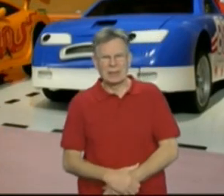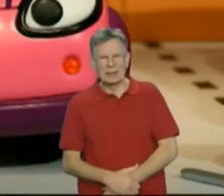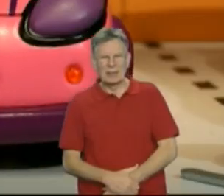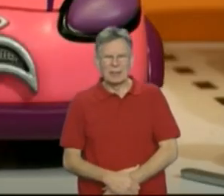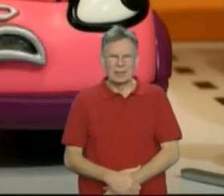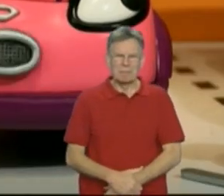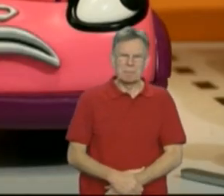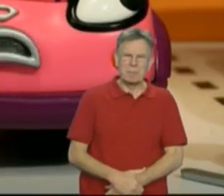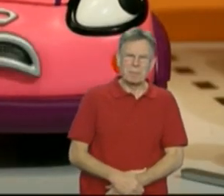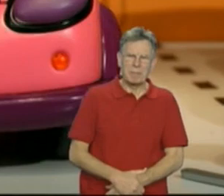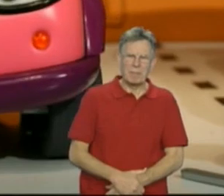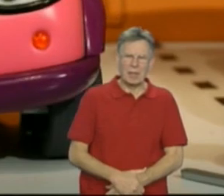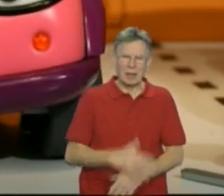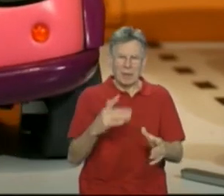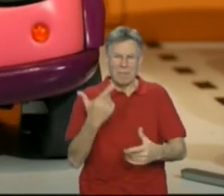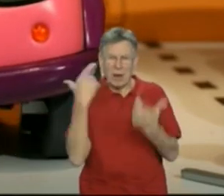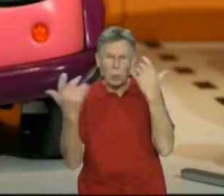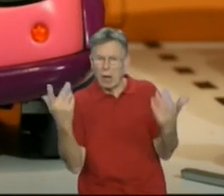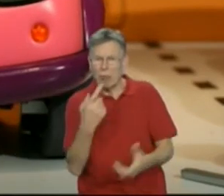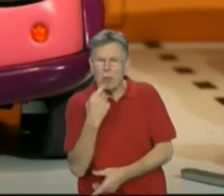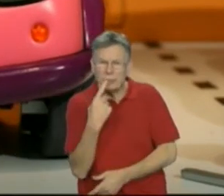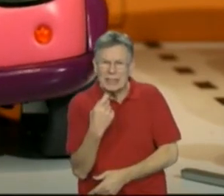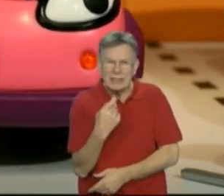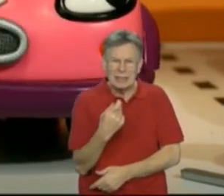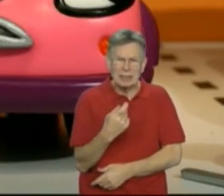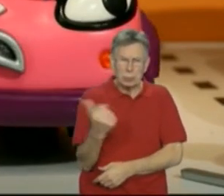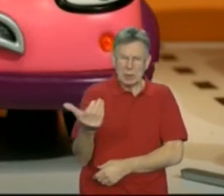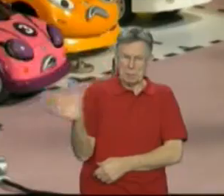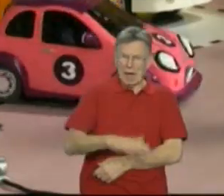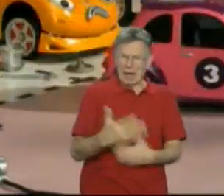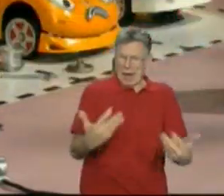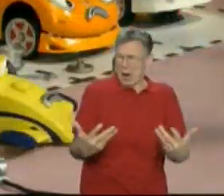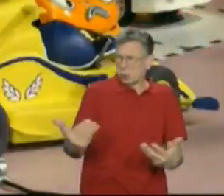We'd better go and find Rory and get him back here before he gets into trouble.